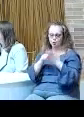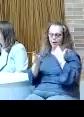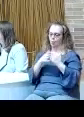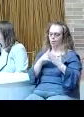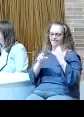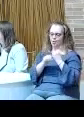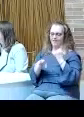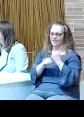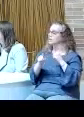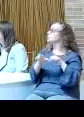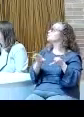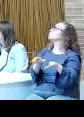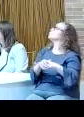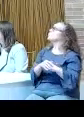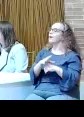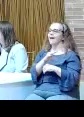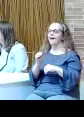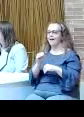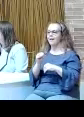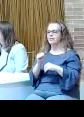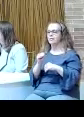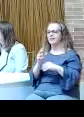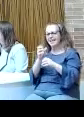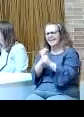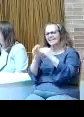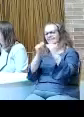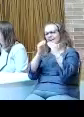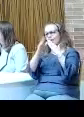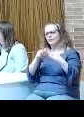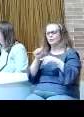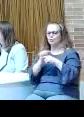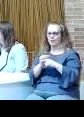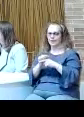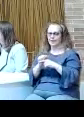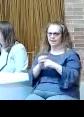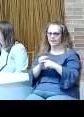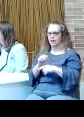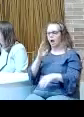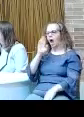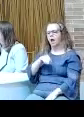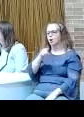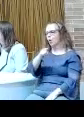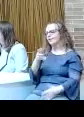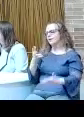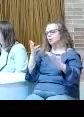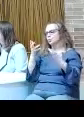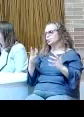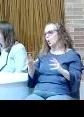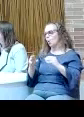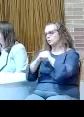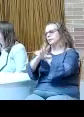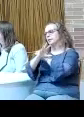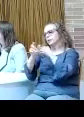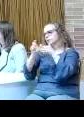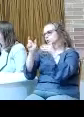doing and then get fair housing training I know you don't want to be in a room or on Zoom for three